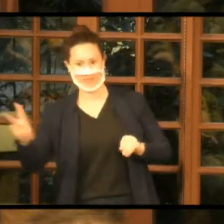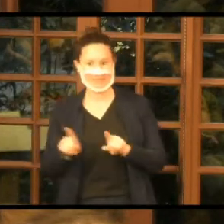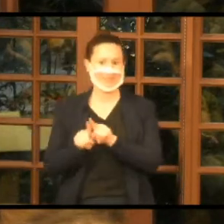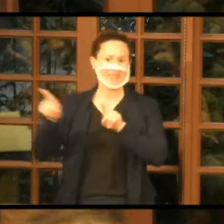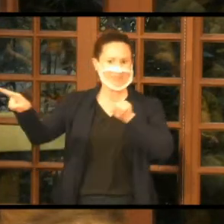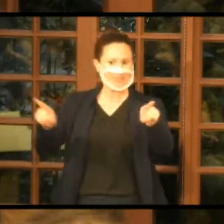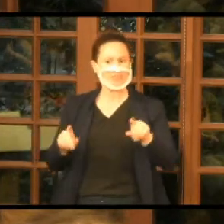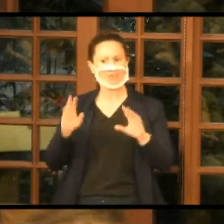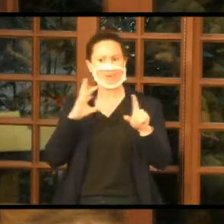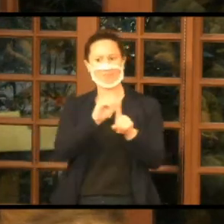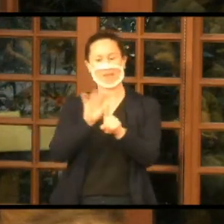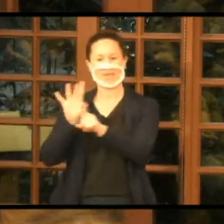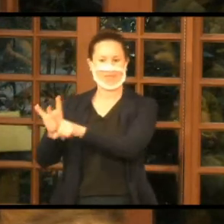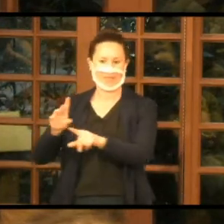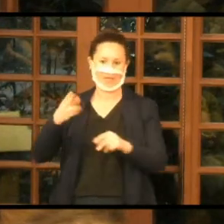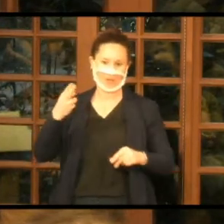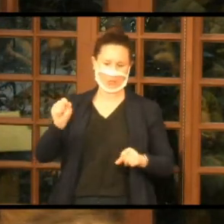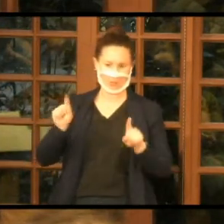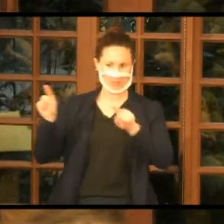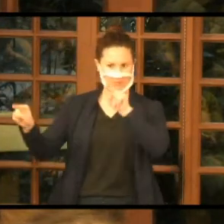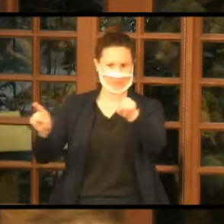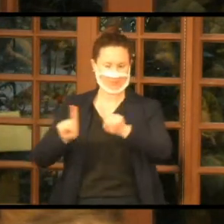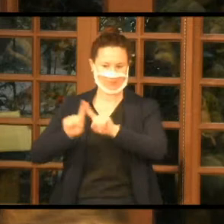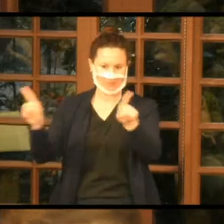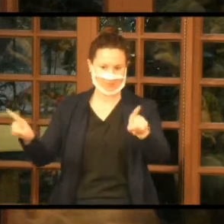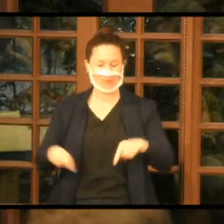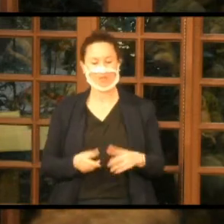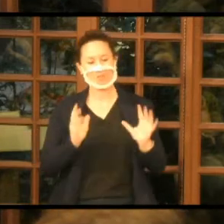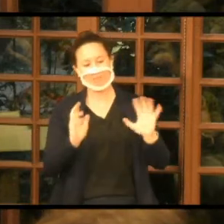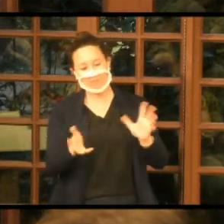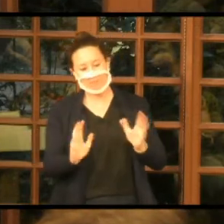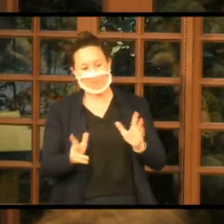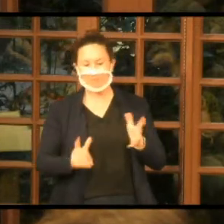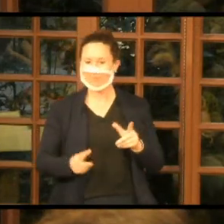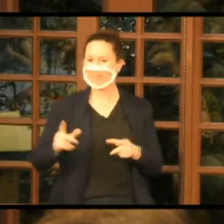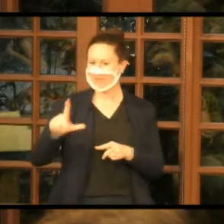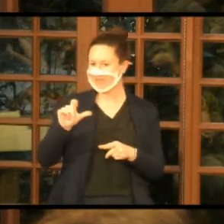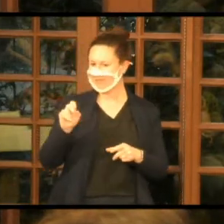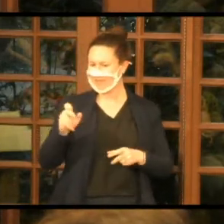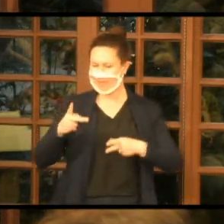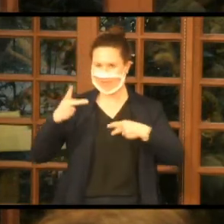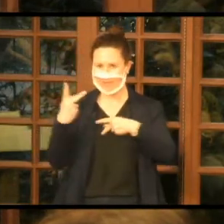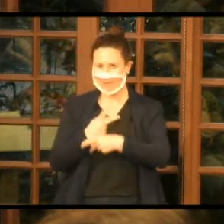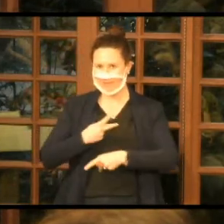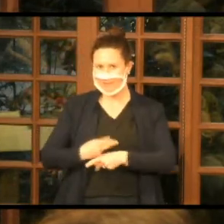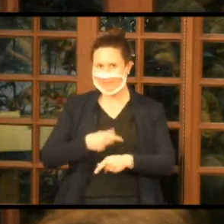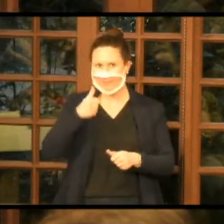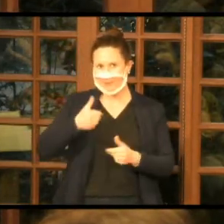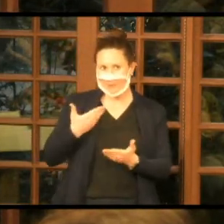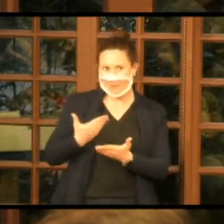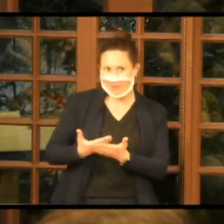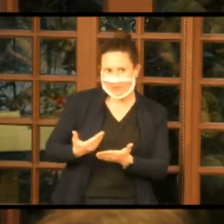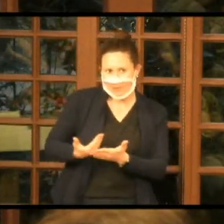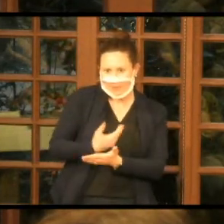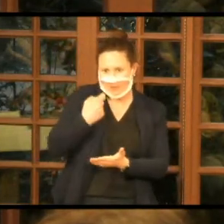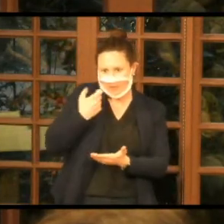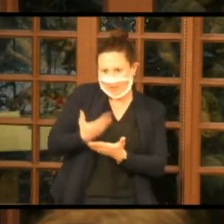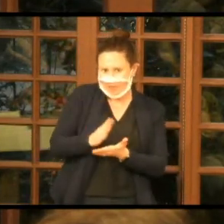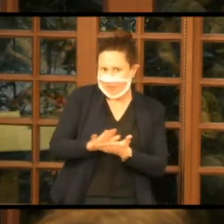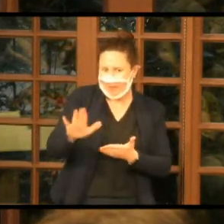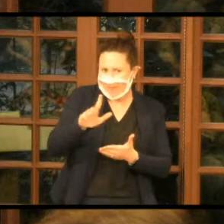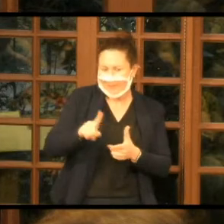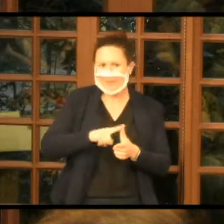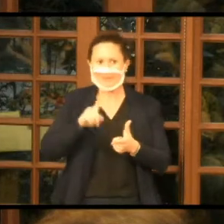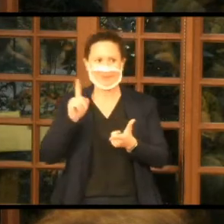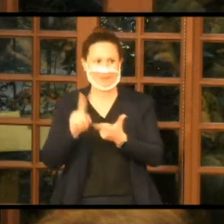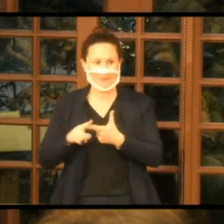academic magnet high schools. While making small talk, Lizelle made calculations. This girl was new to college. After she stopped running